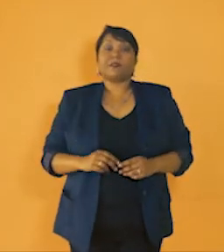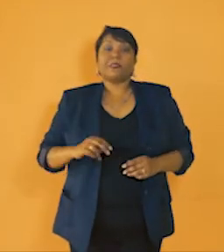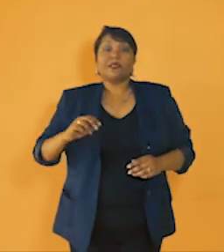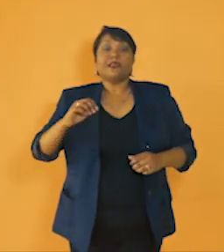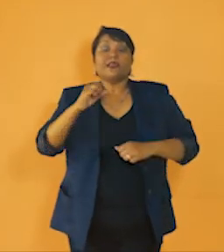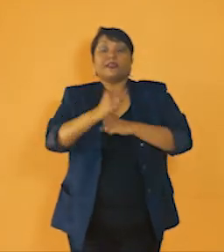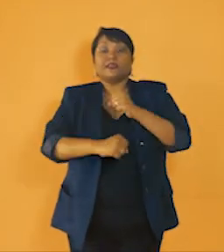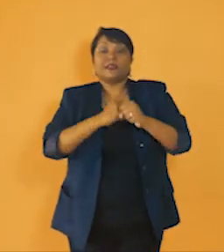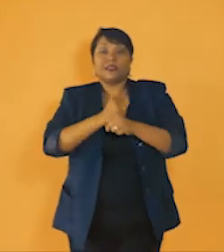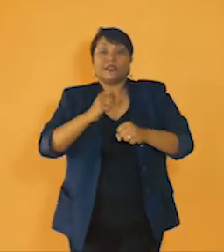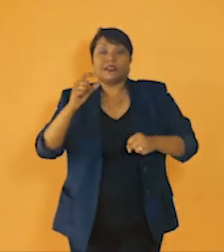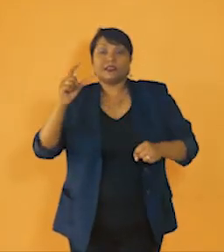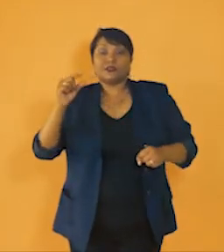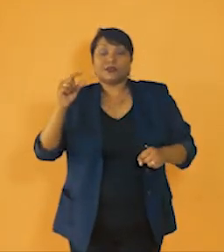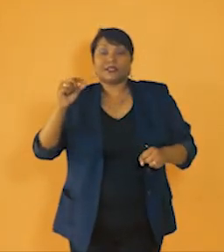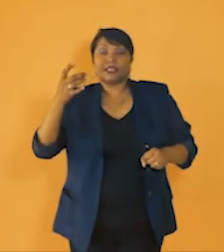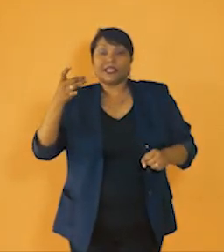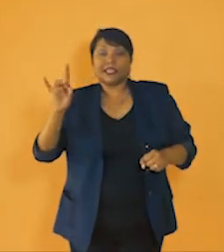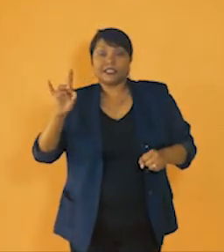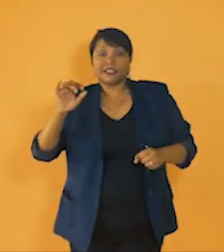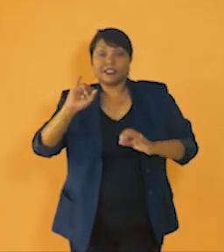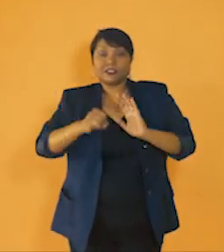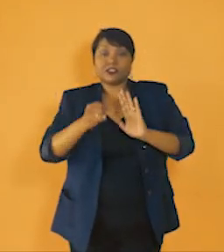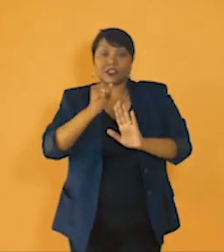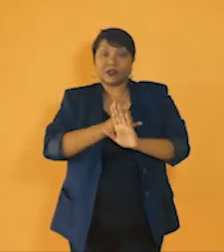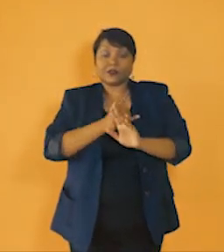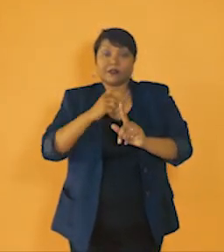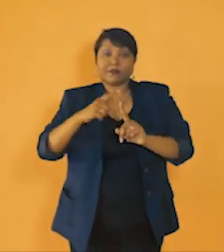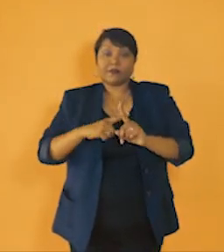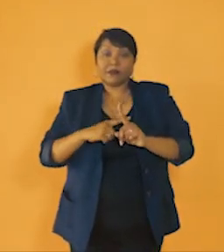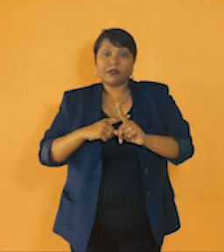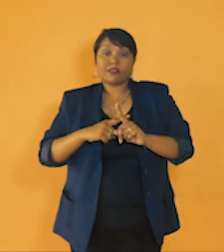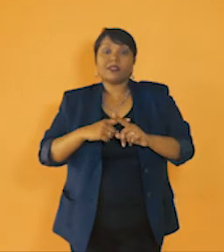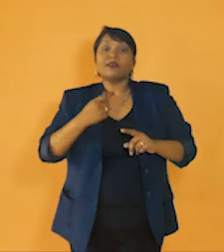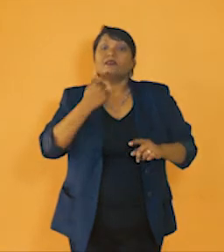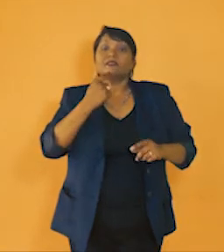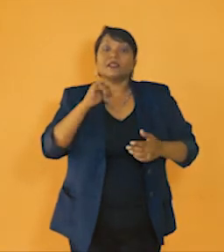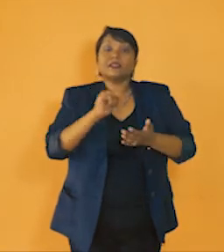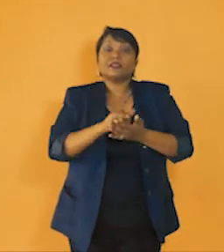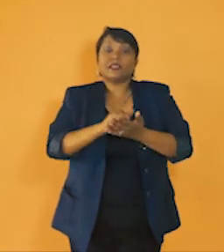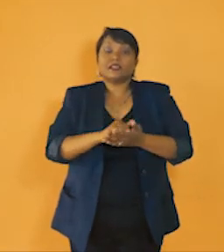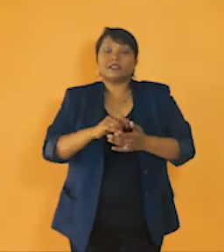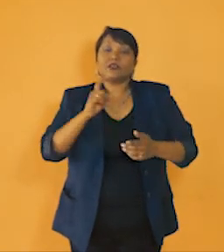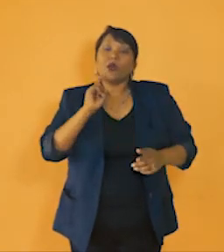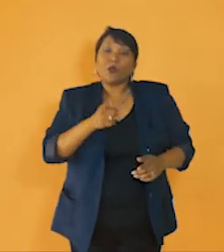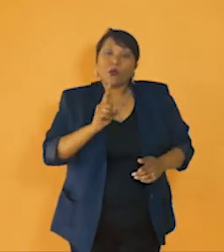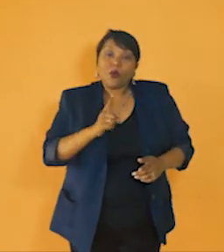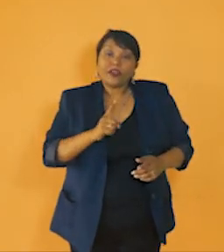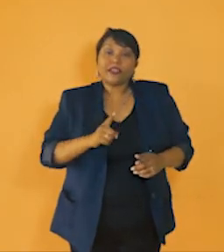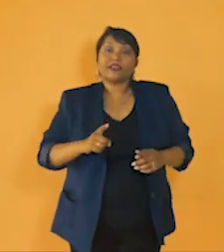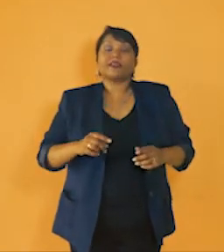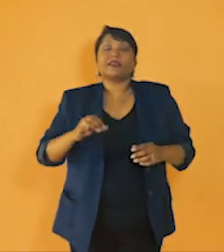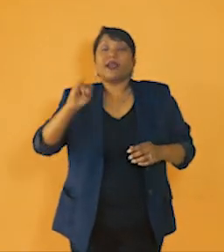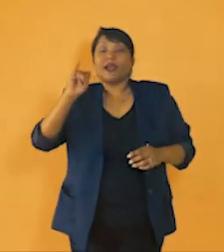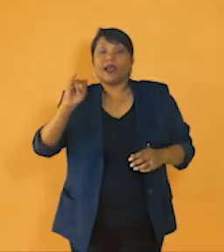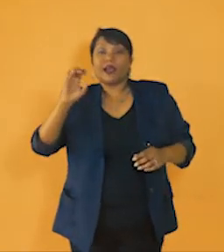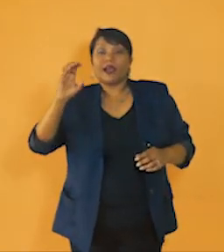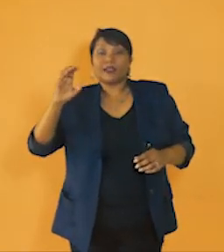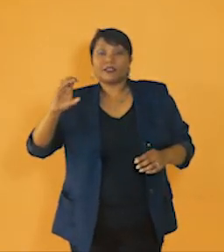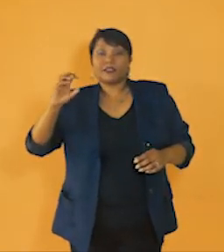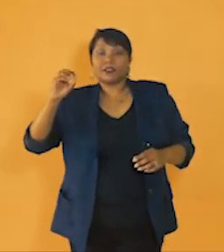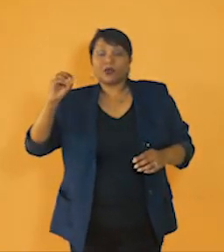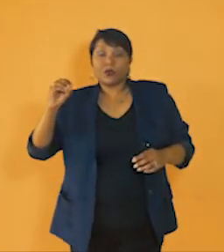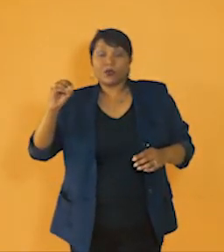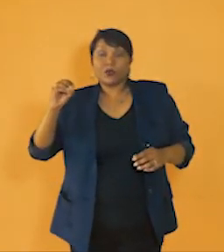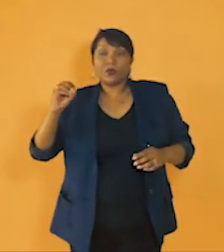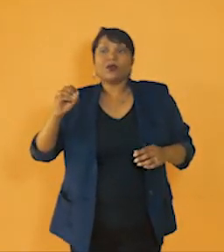as it relates to ICOs, which stated that there are clear risks associated with these offerings,